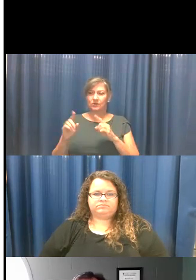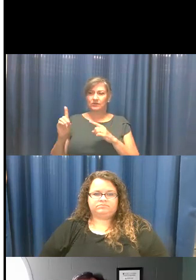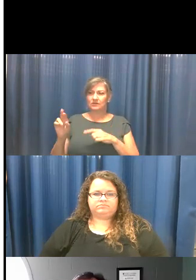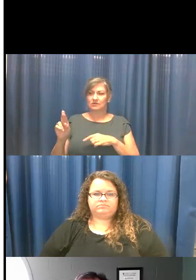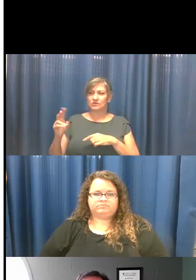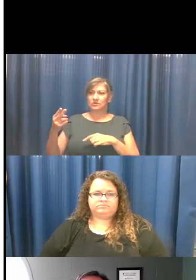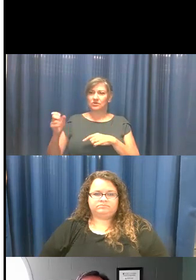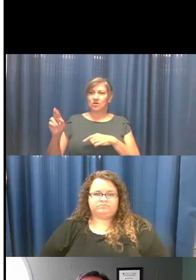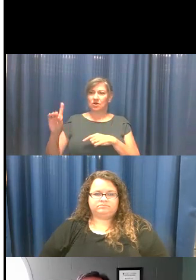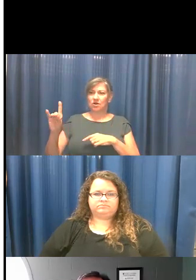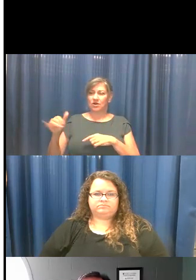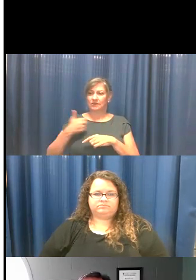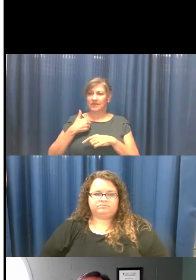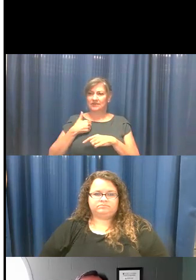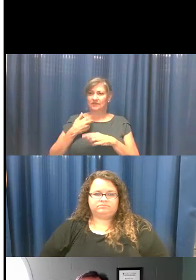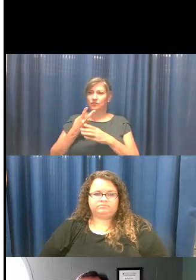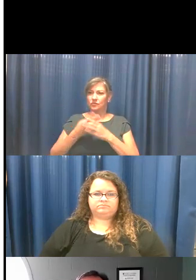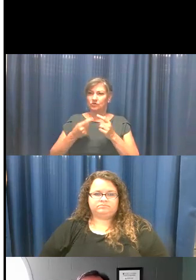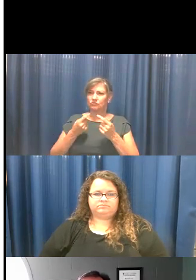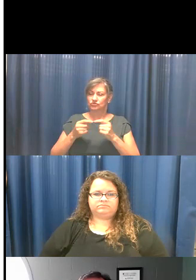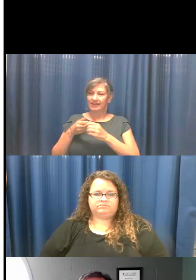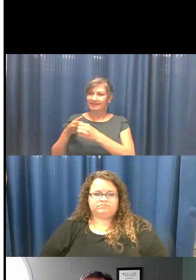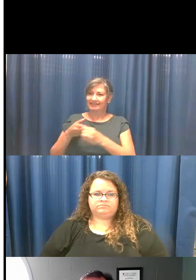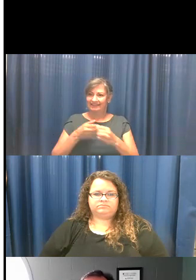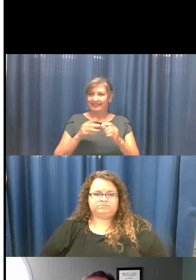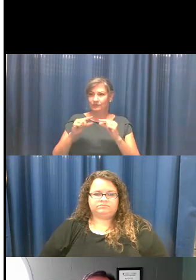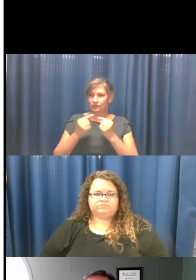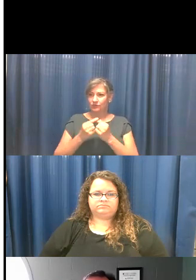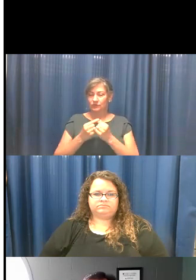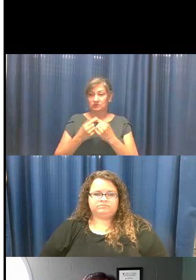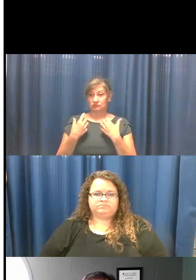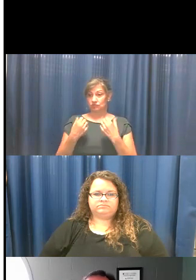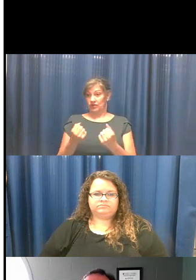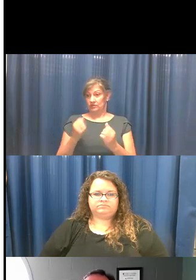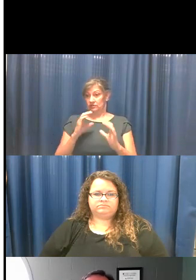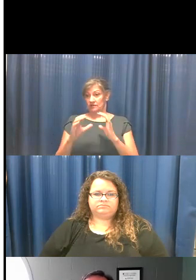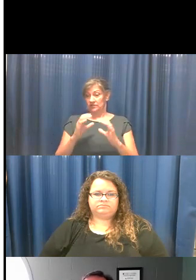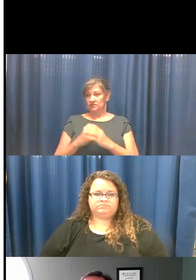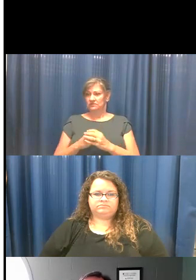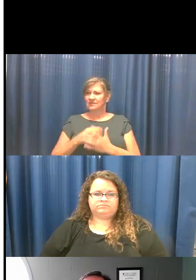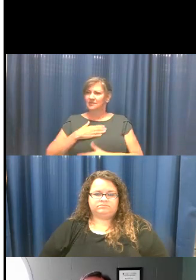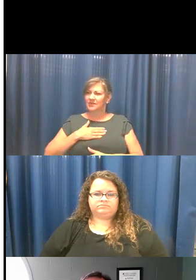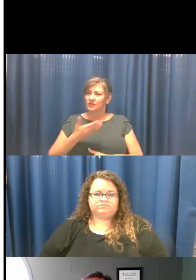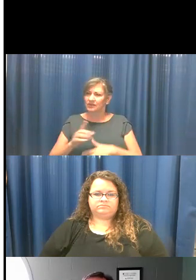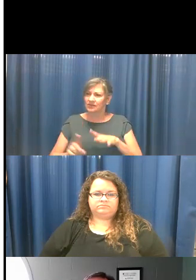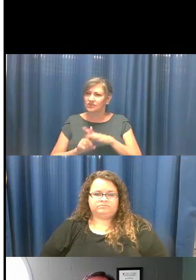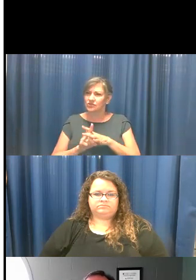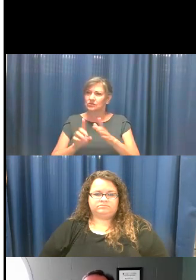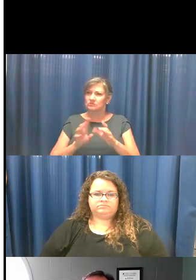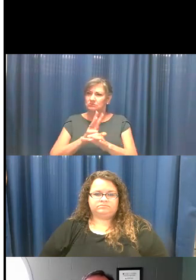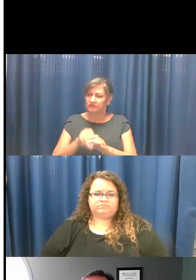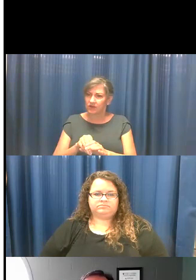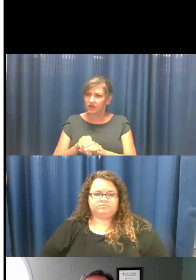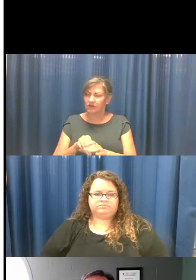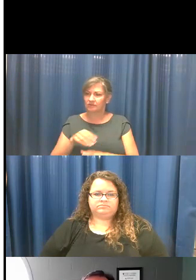lead at least one of these groups. There will be courageous conversations. Be willing to come and be involved.